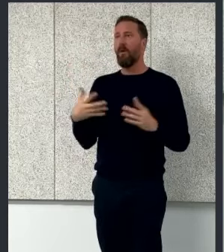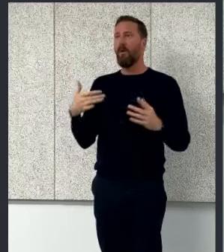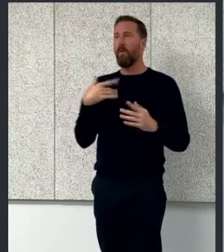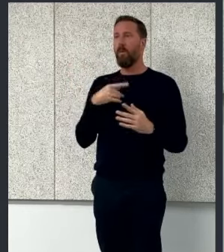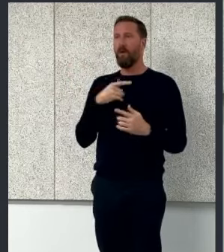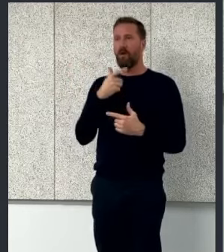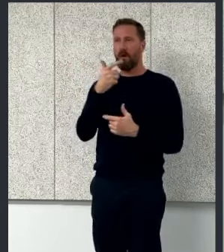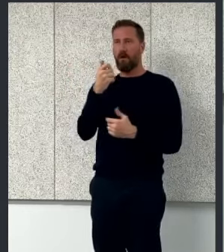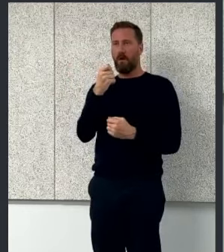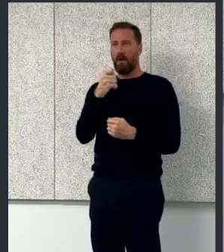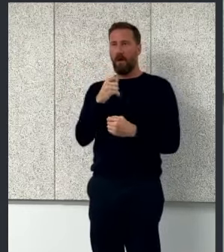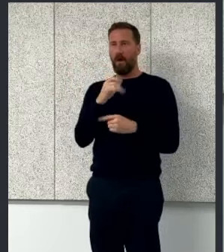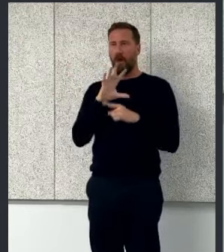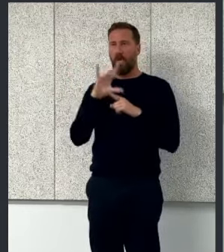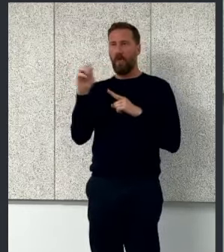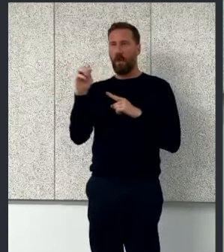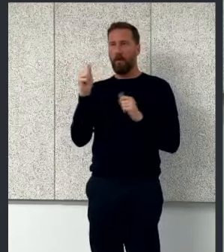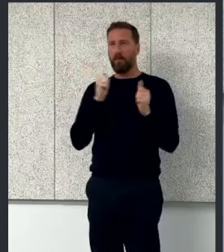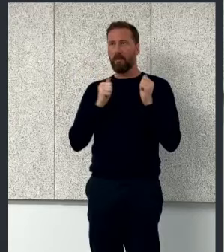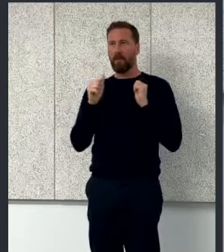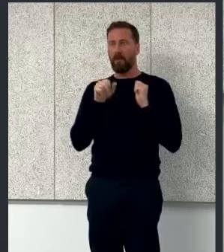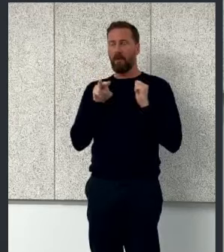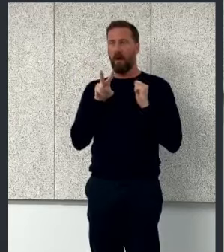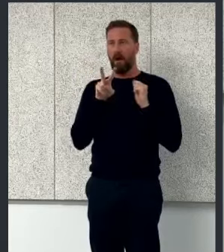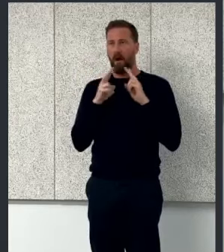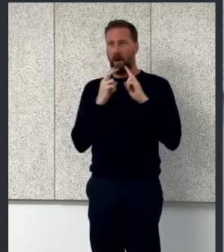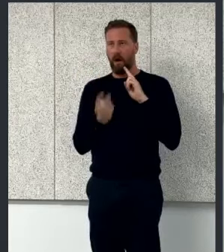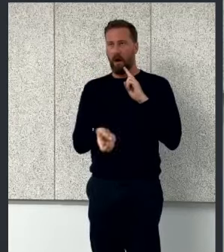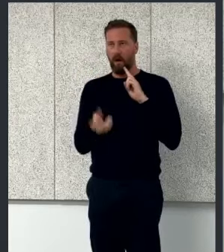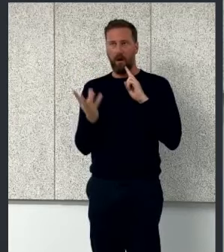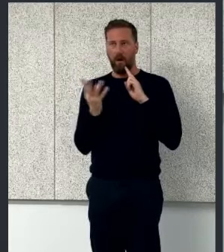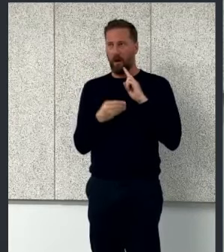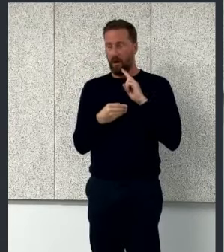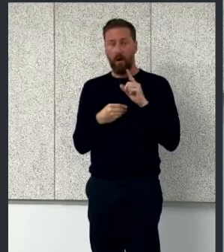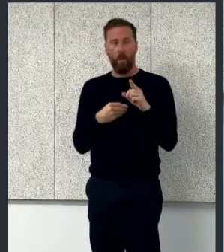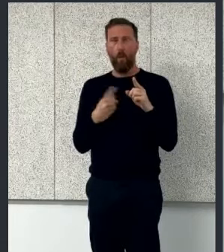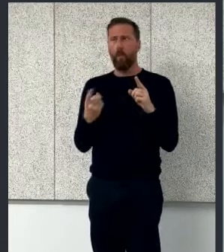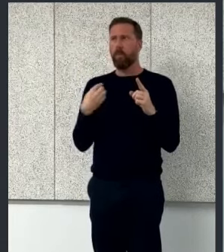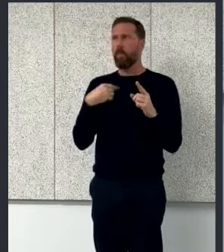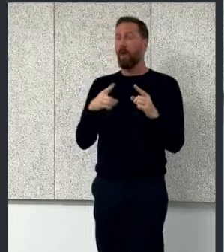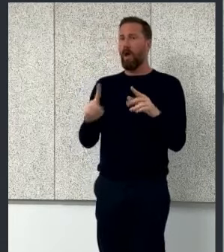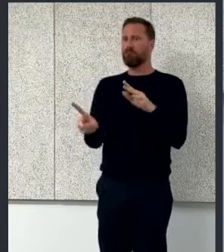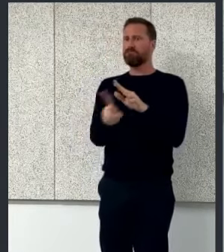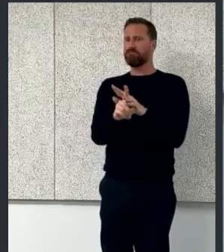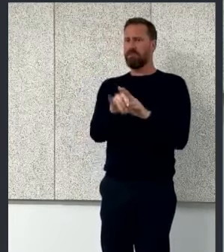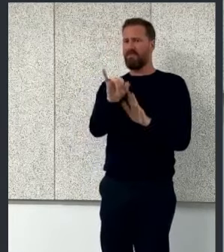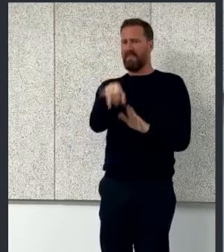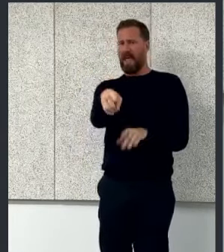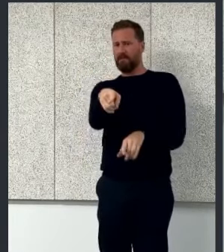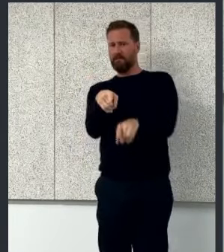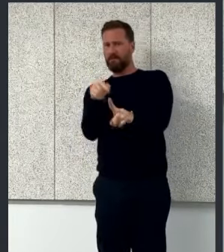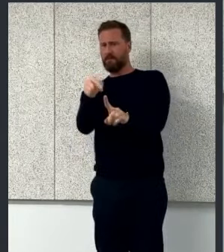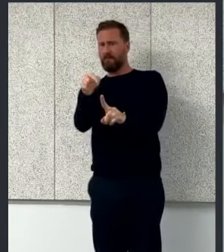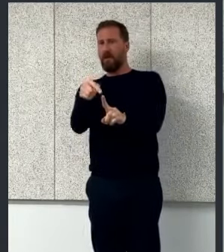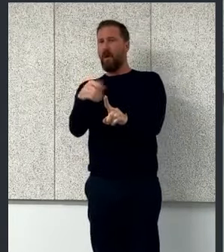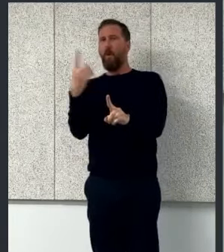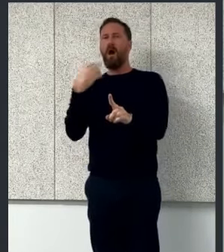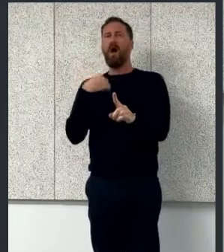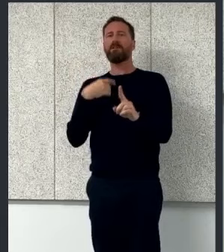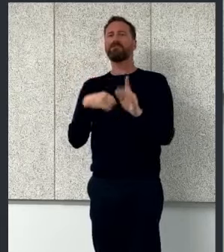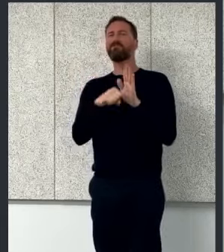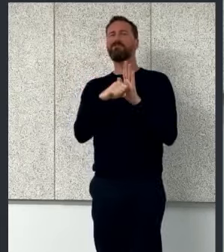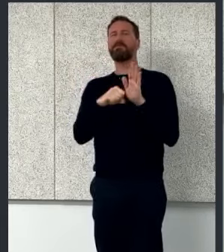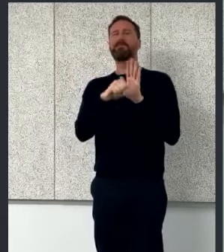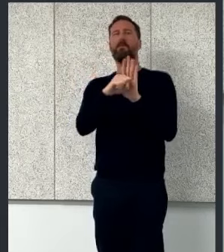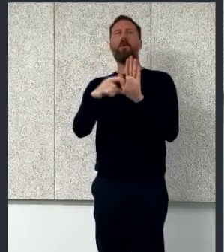the one that sort of came to me that has become symbolic of where I find optimism